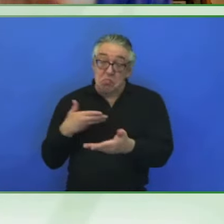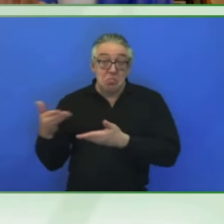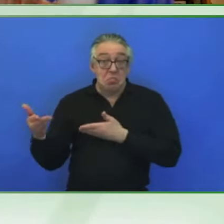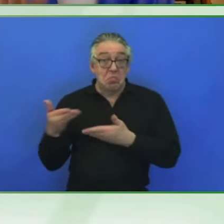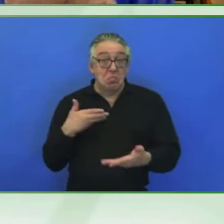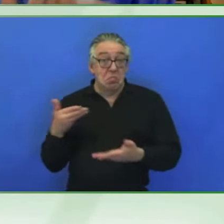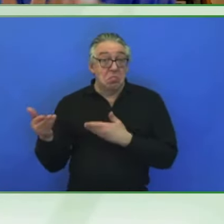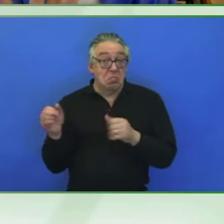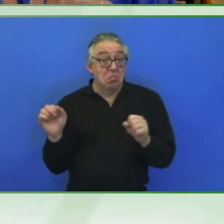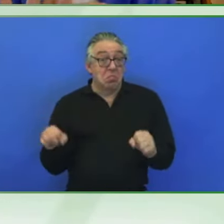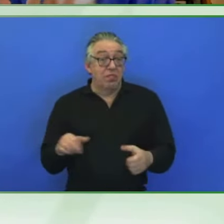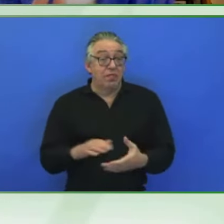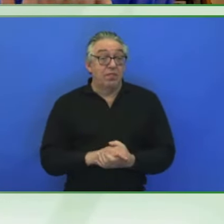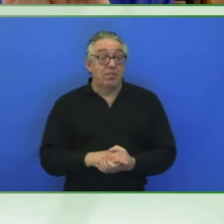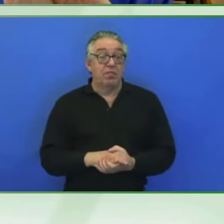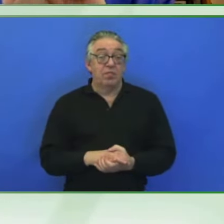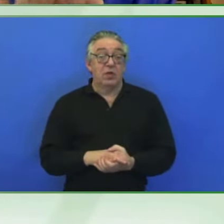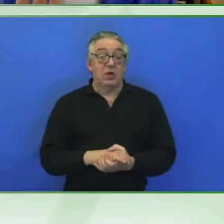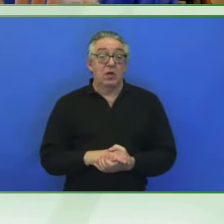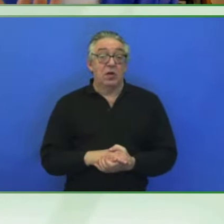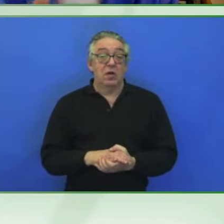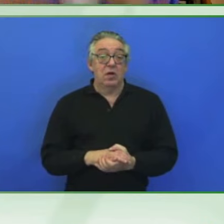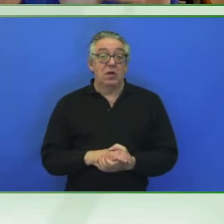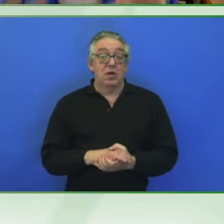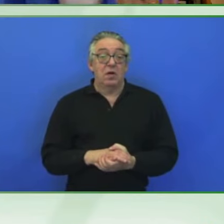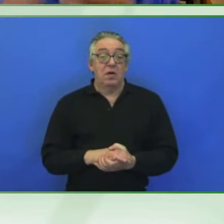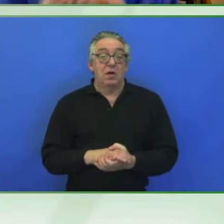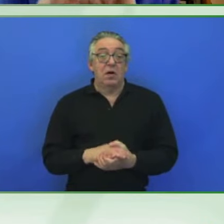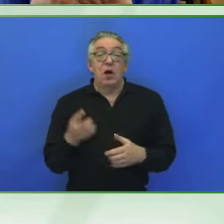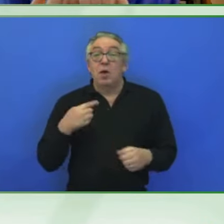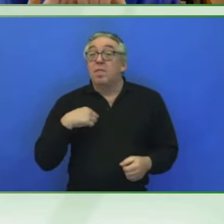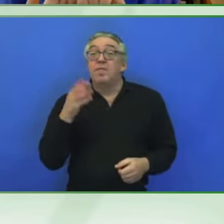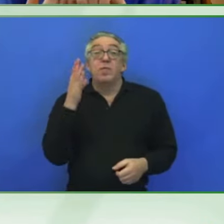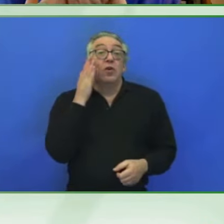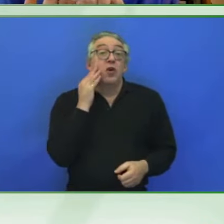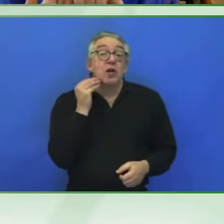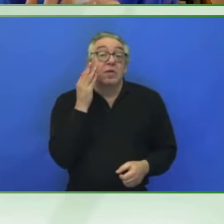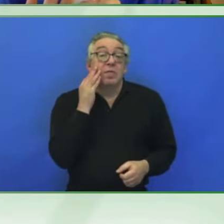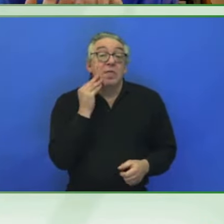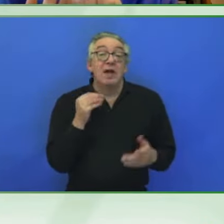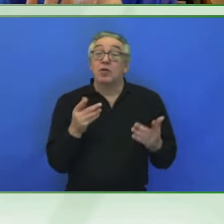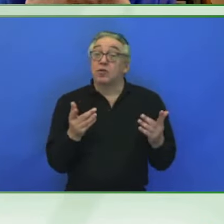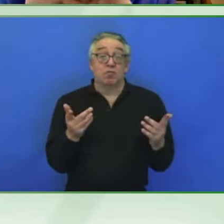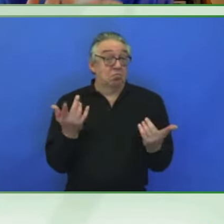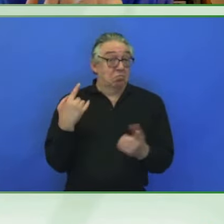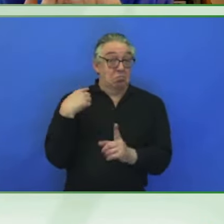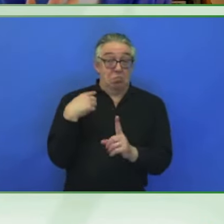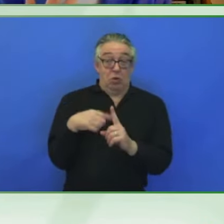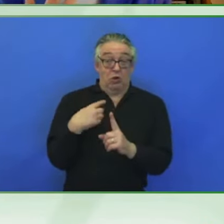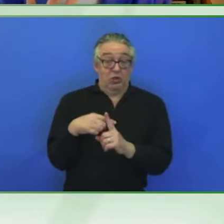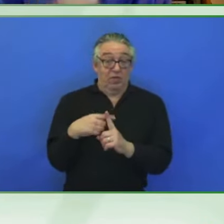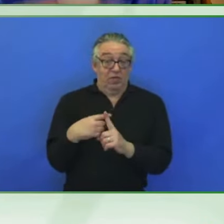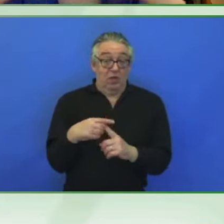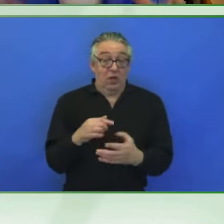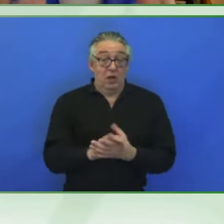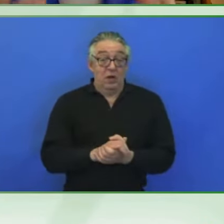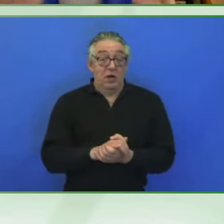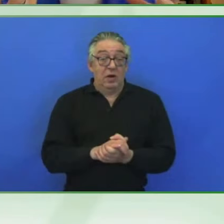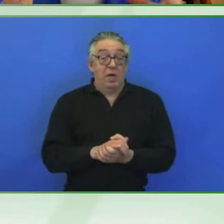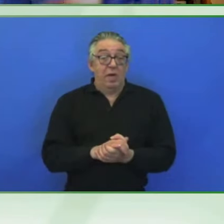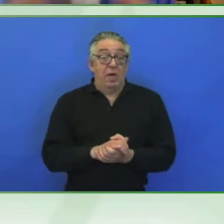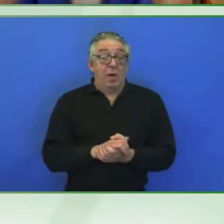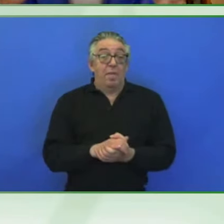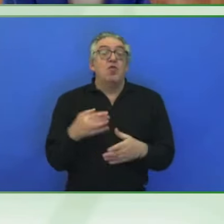We'd actually read it, and this is what I mean. You need to pay people. You need to understand, get people who know what they're talking about, who will